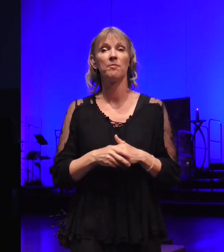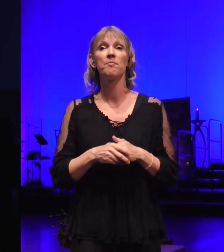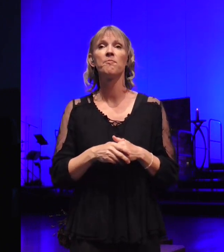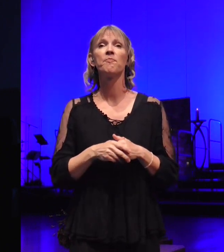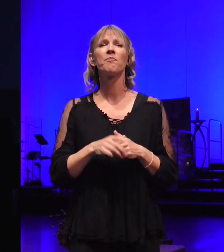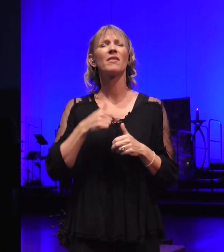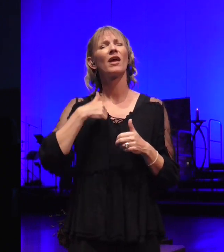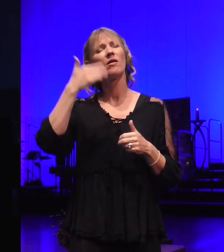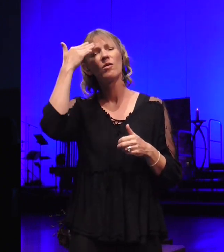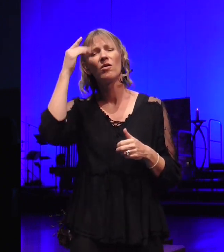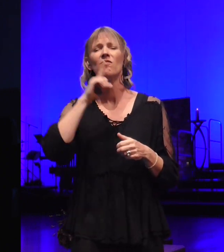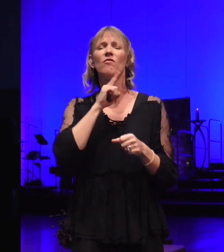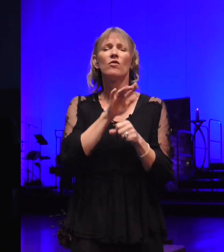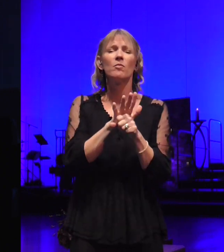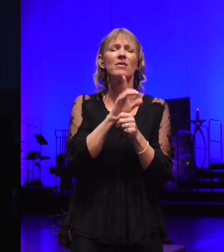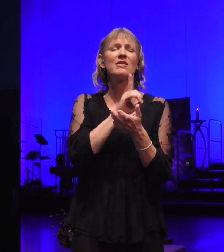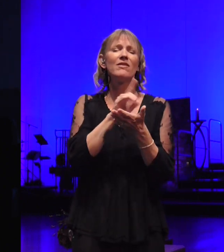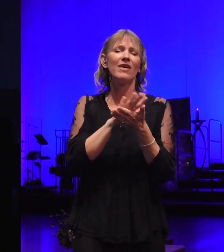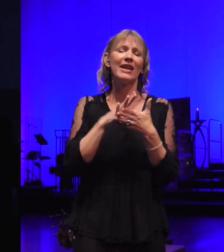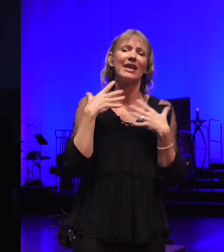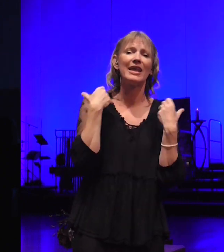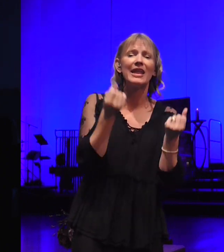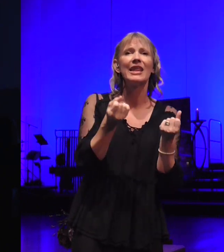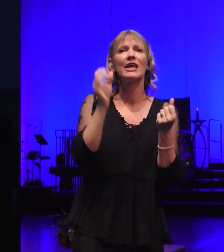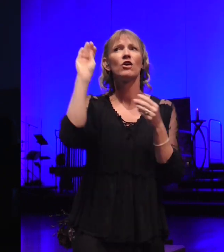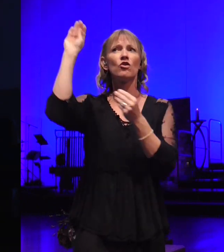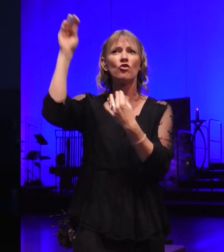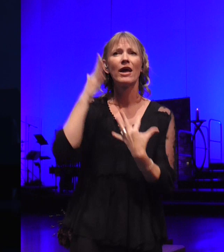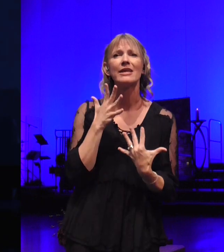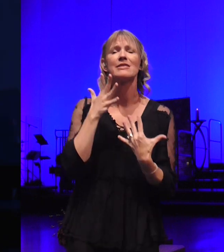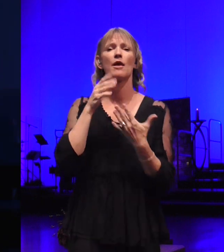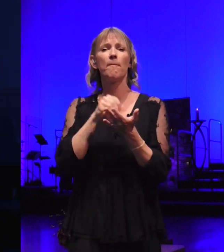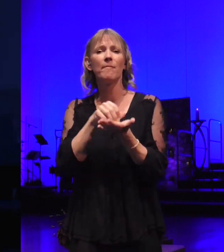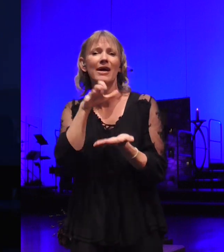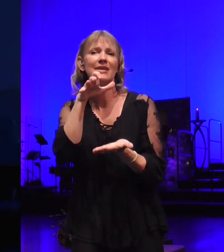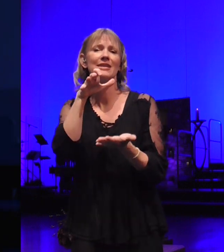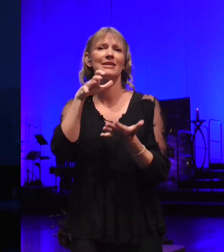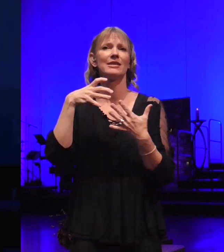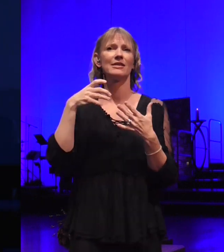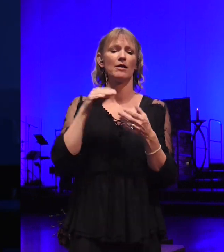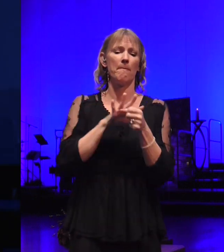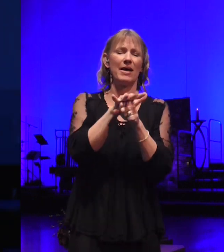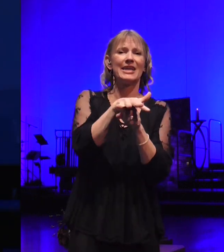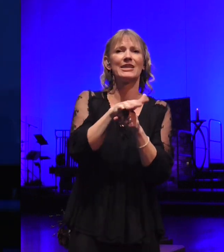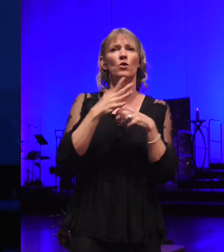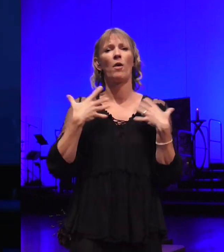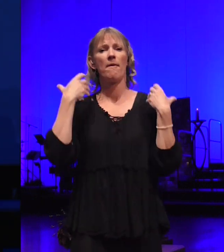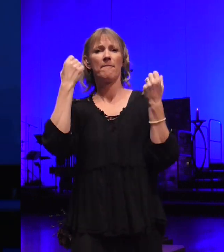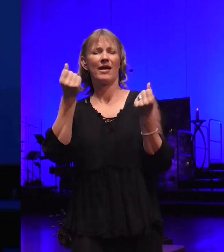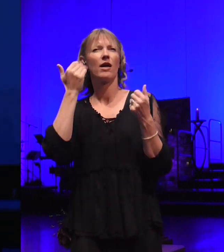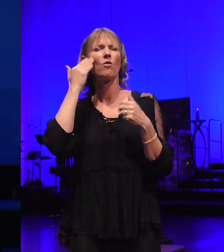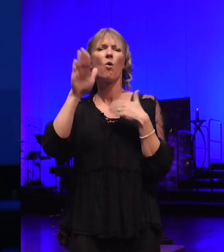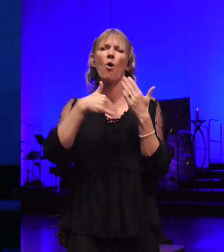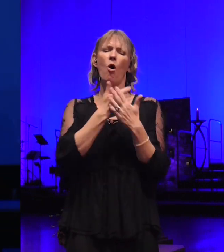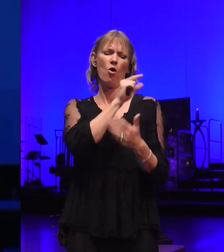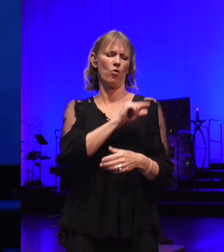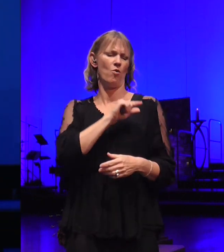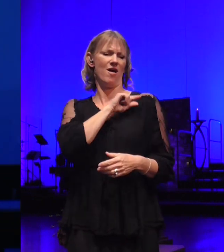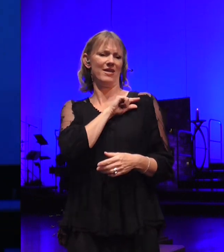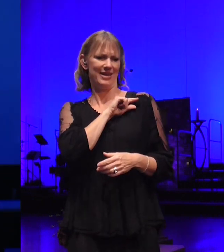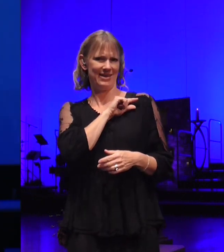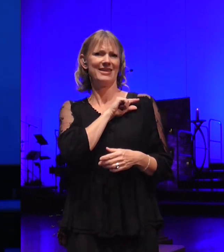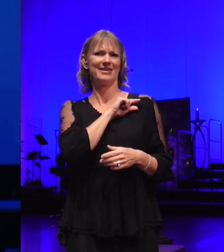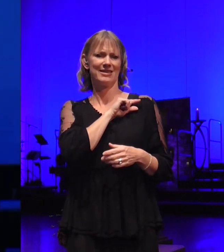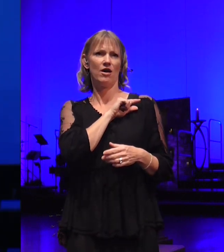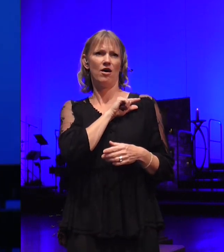Knowing and affirming divine healing, divine grace, divine abundance, divine well-being. I know that all of these qualities are but the birthright